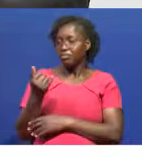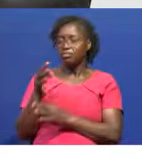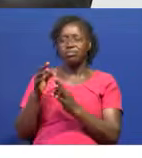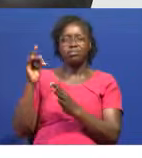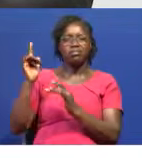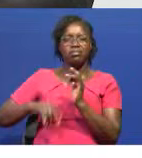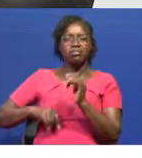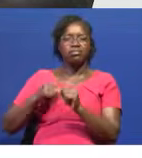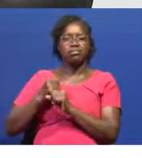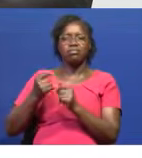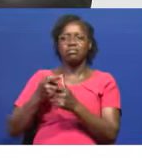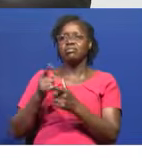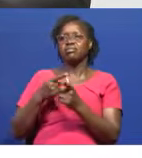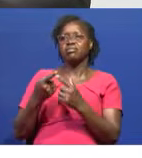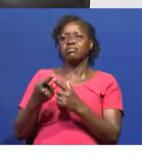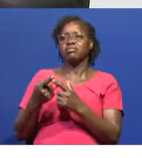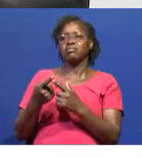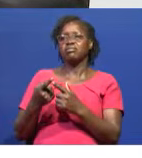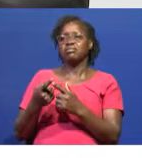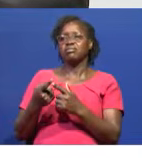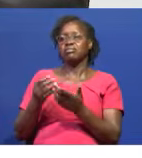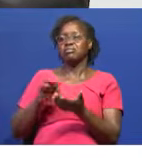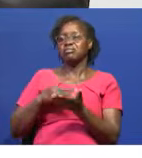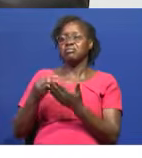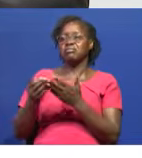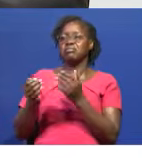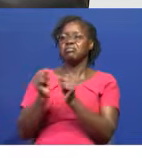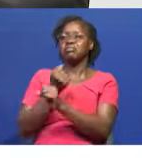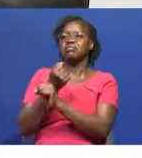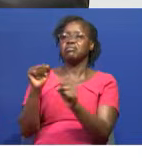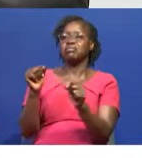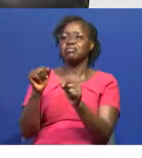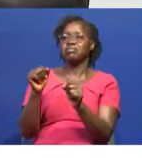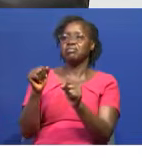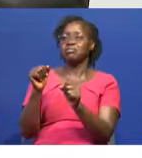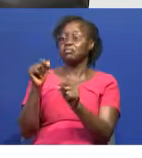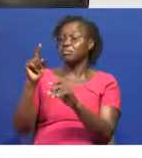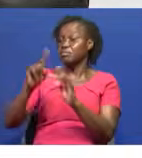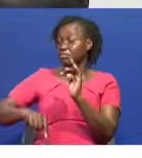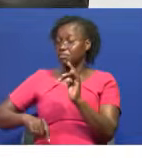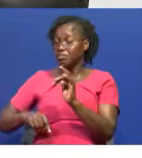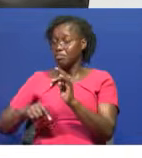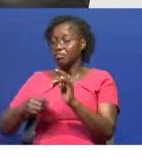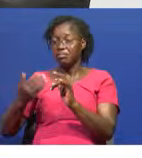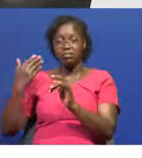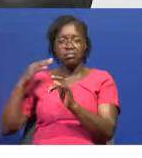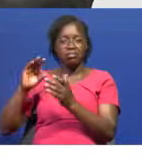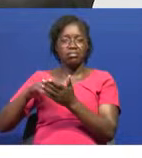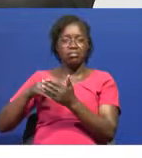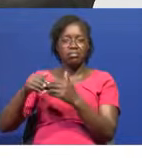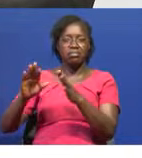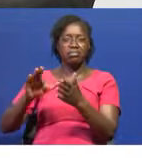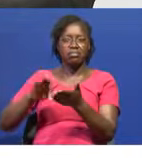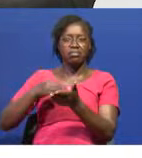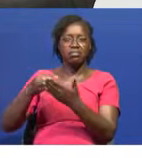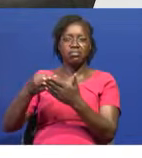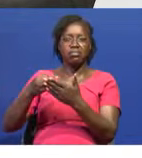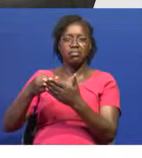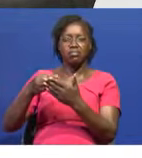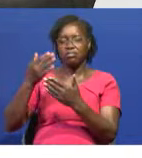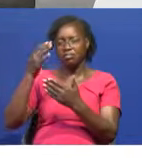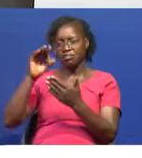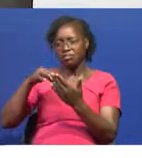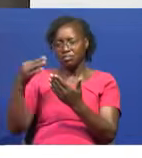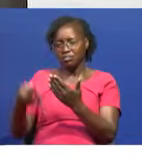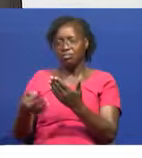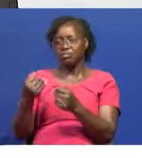cannot perform this one, then there's no need for us funding you in this one, because you cannot do it, and you don't want to lose funding because you could not do it. Okay. So in this